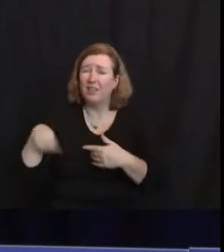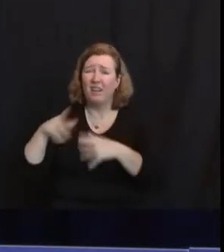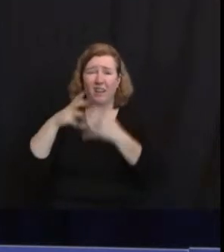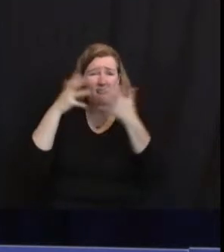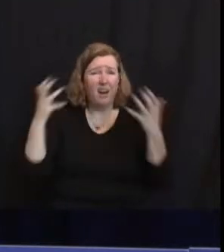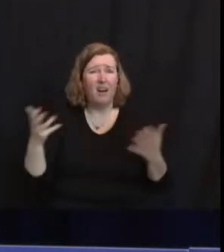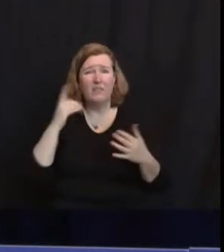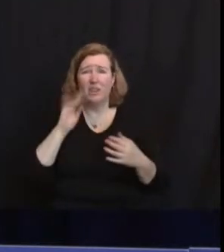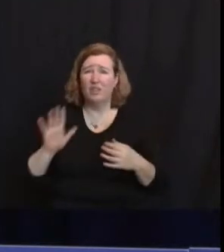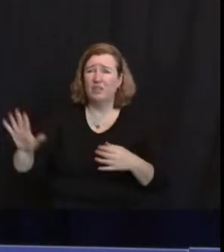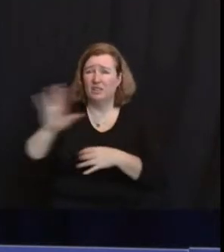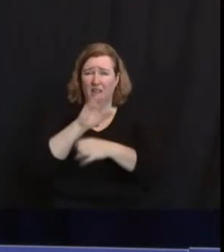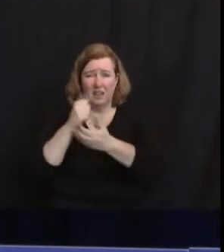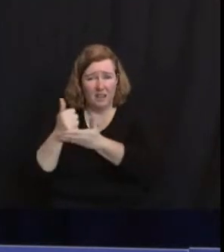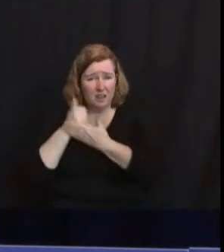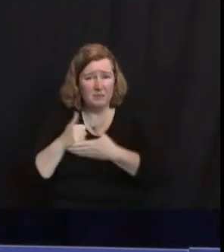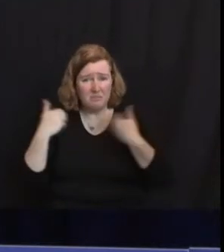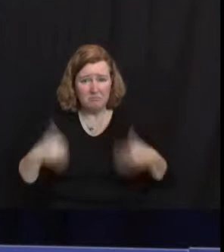their efforts.